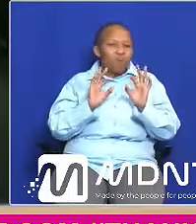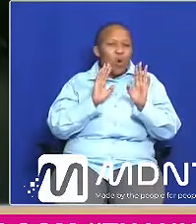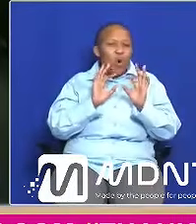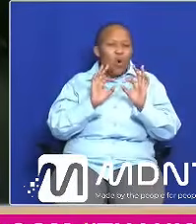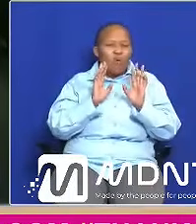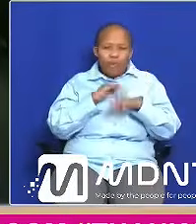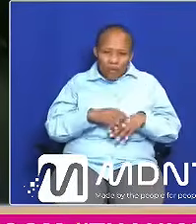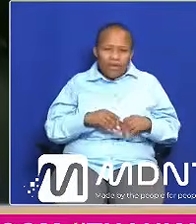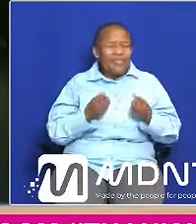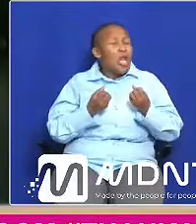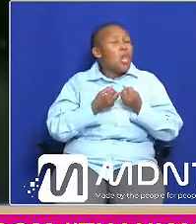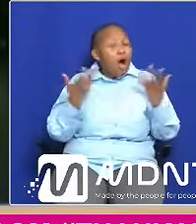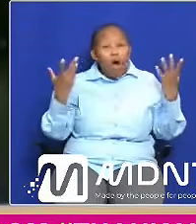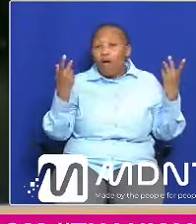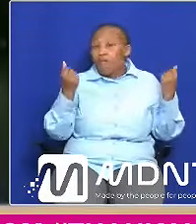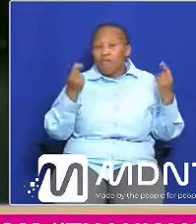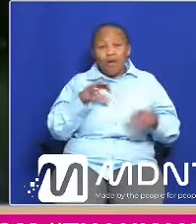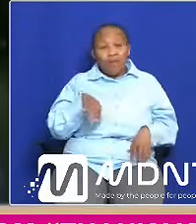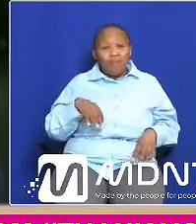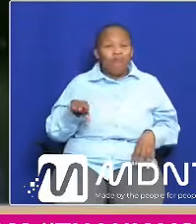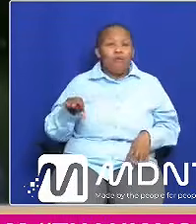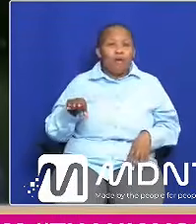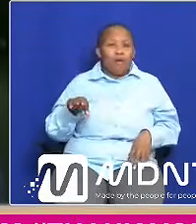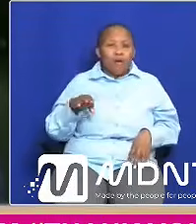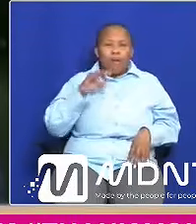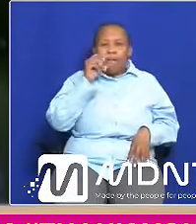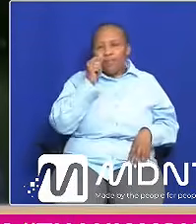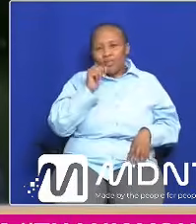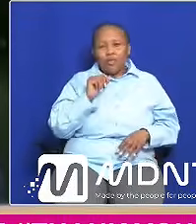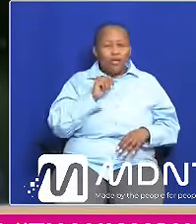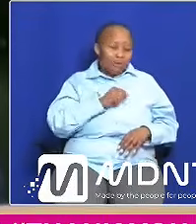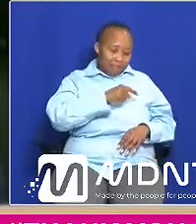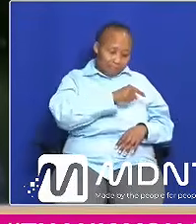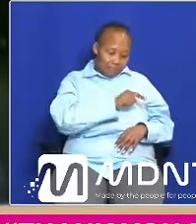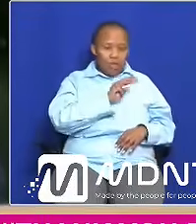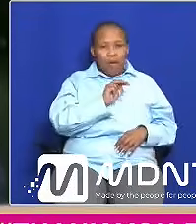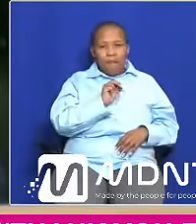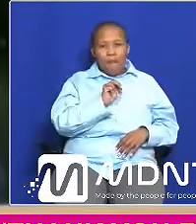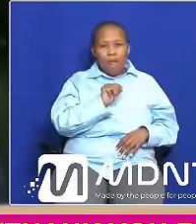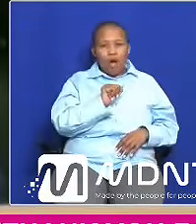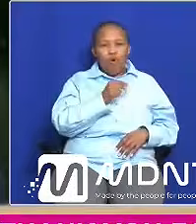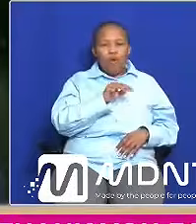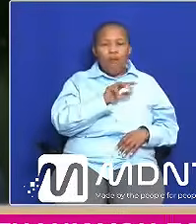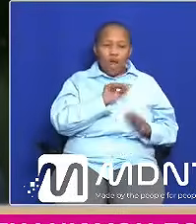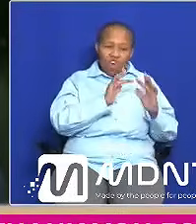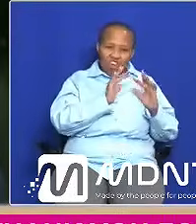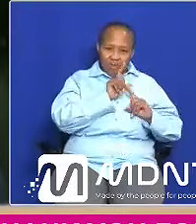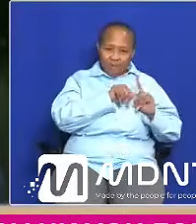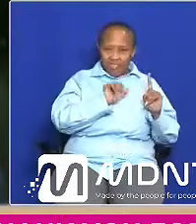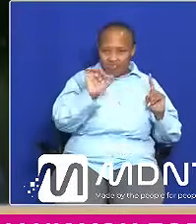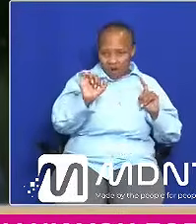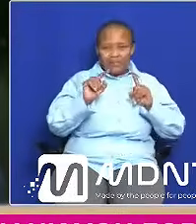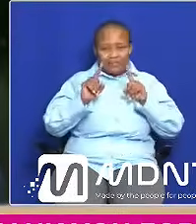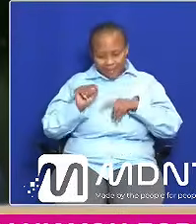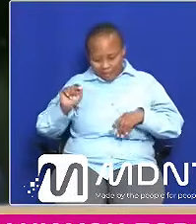Mr. Maumela is your contact. Mr. Msibi is your contact. You have dealings